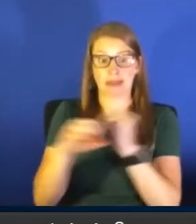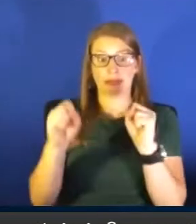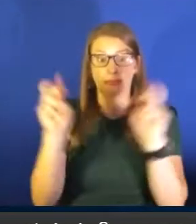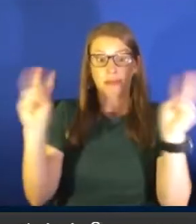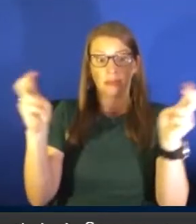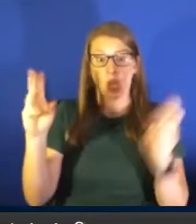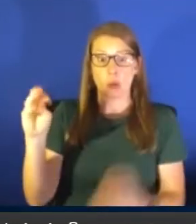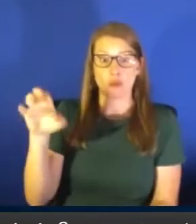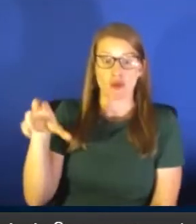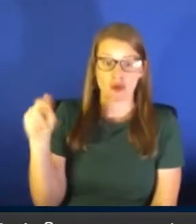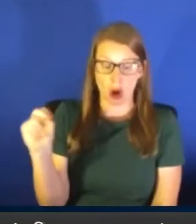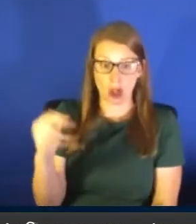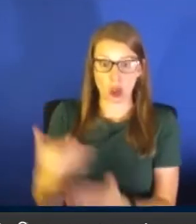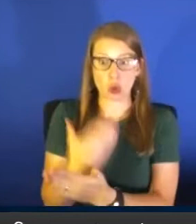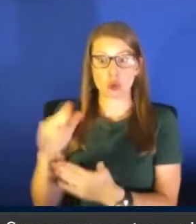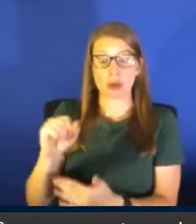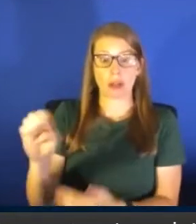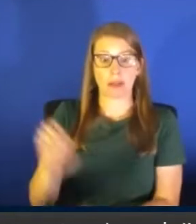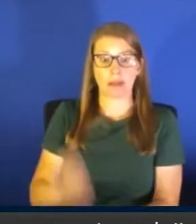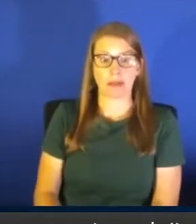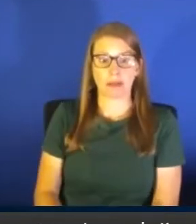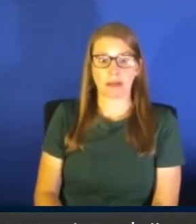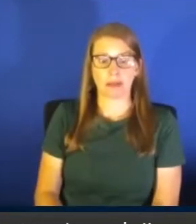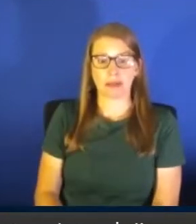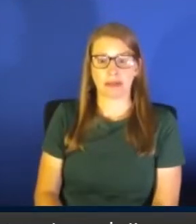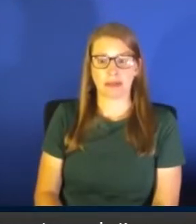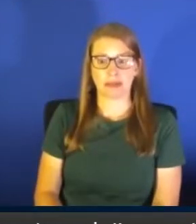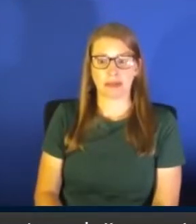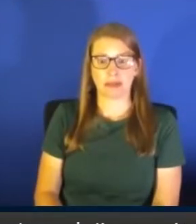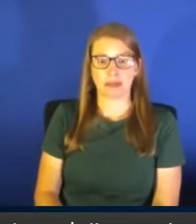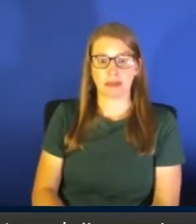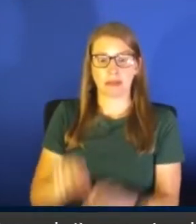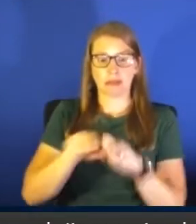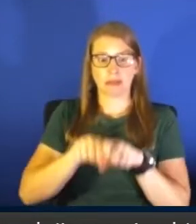new cases, subvariants that are spreading quickly.